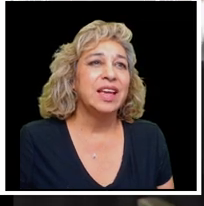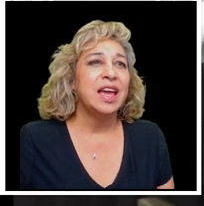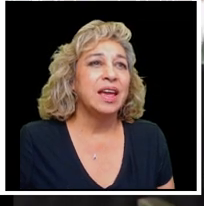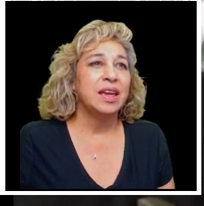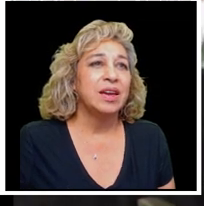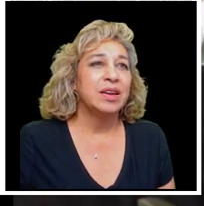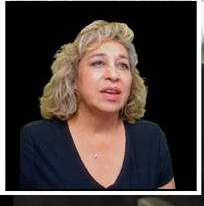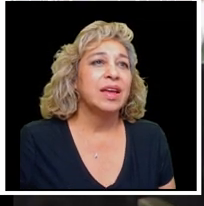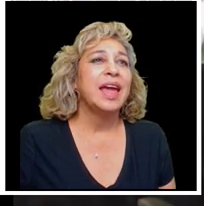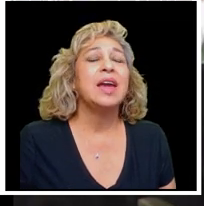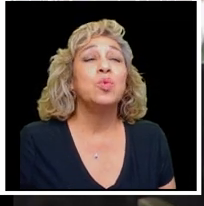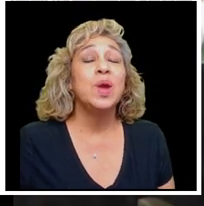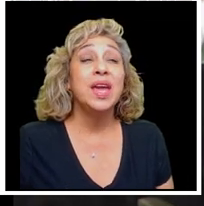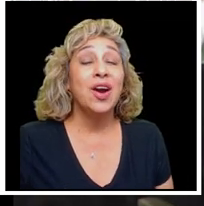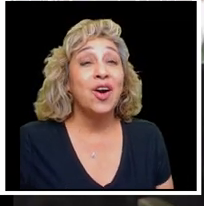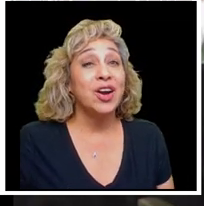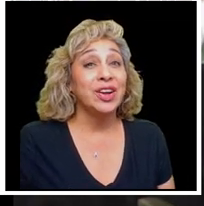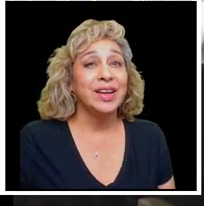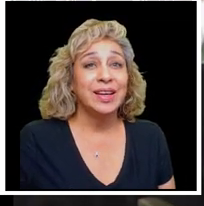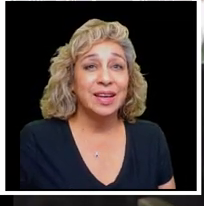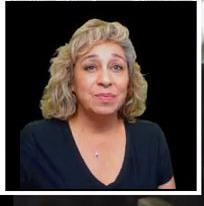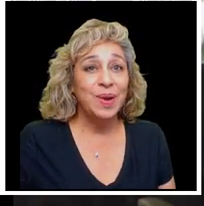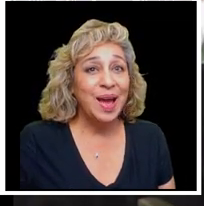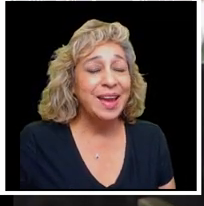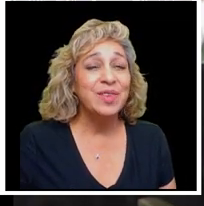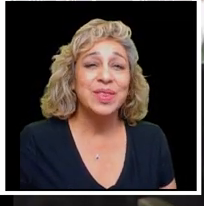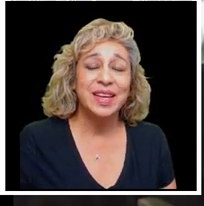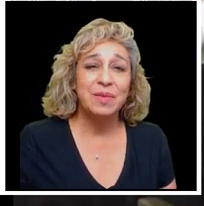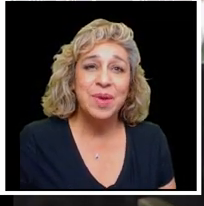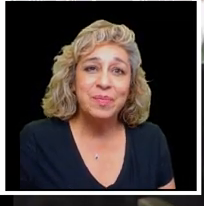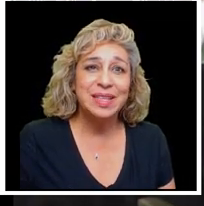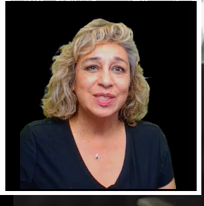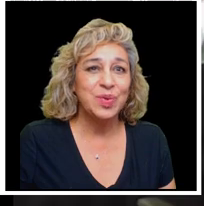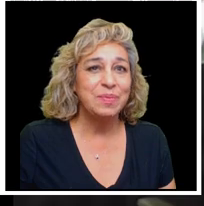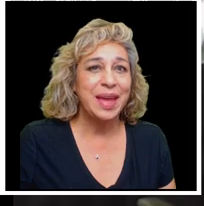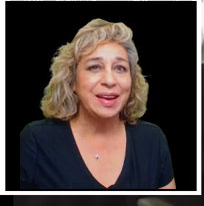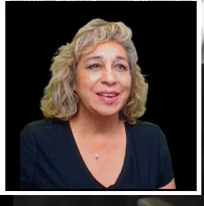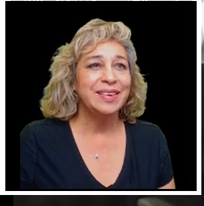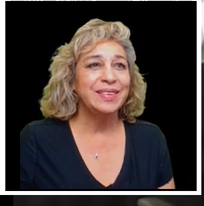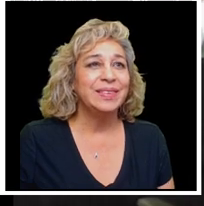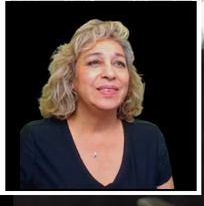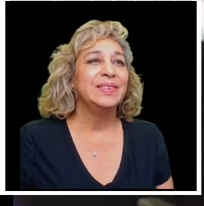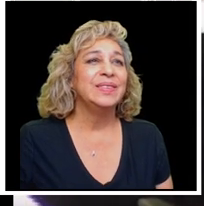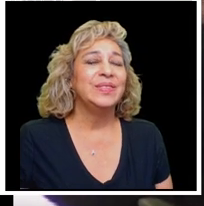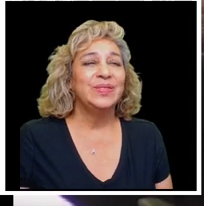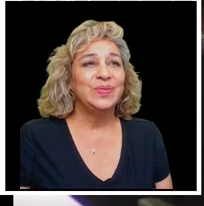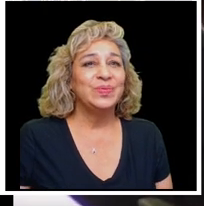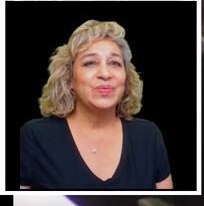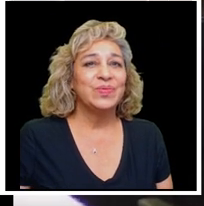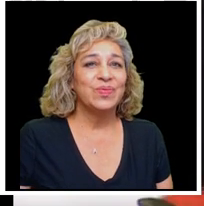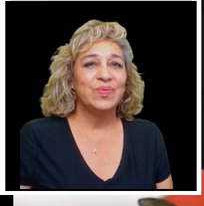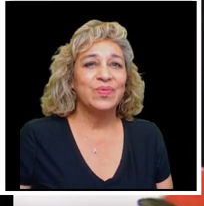and we are complying with the commitments we made